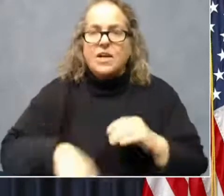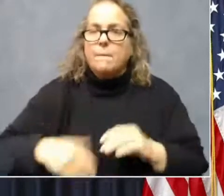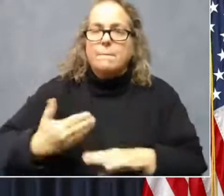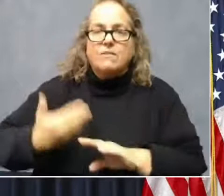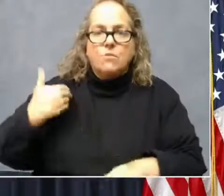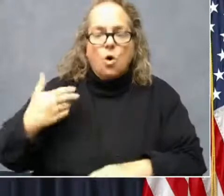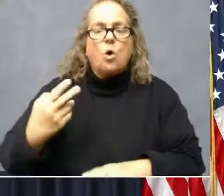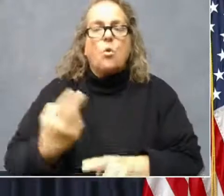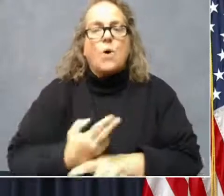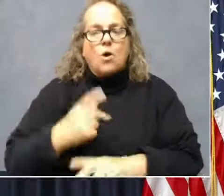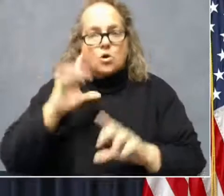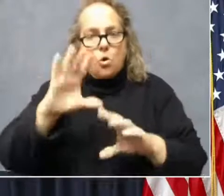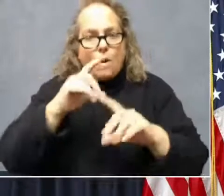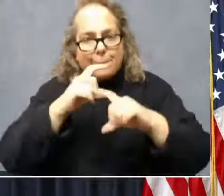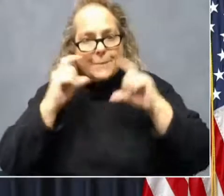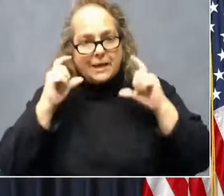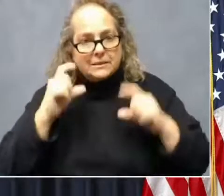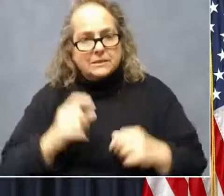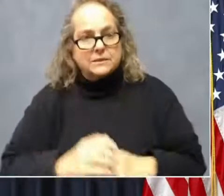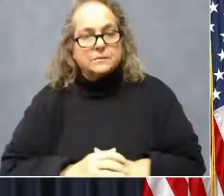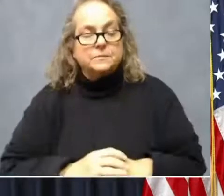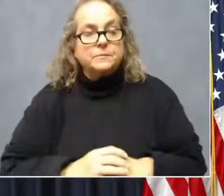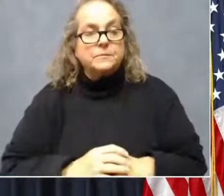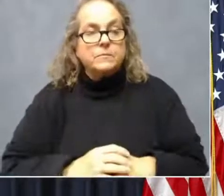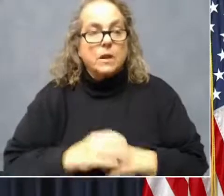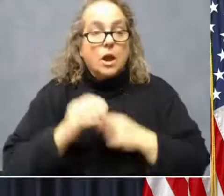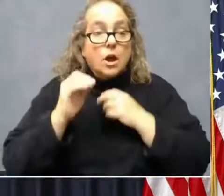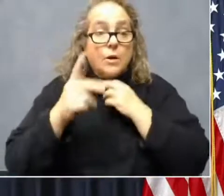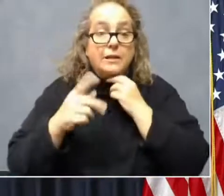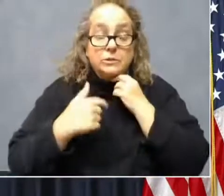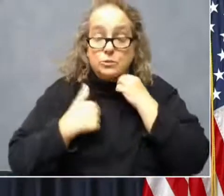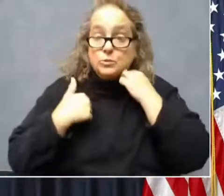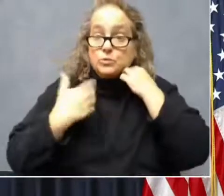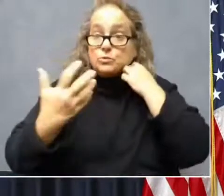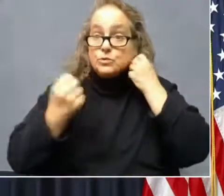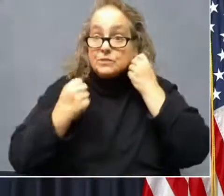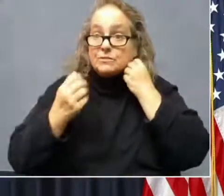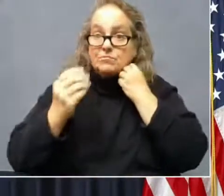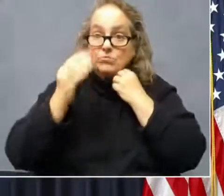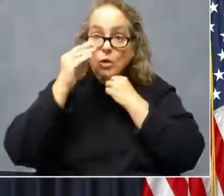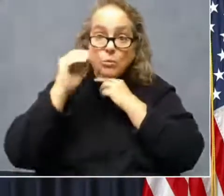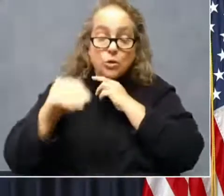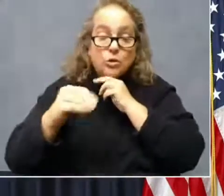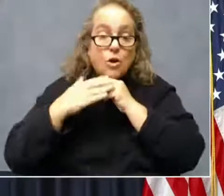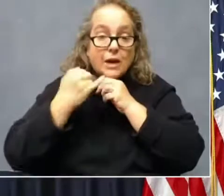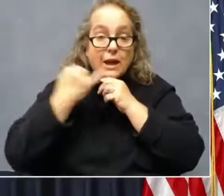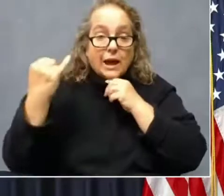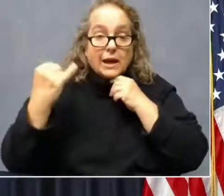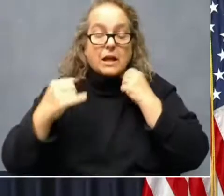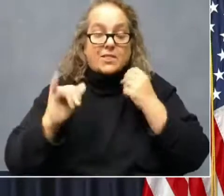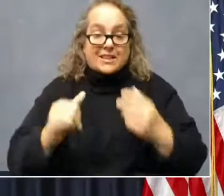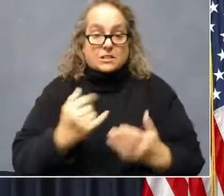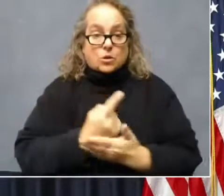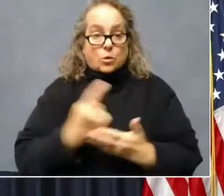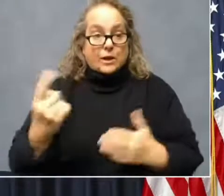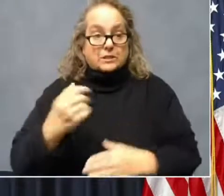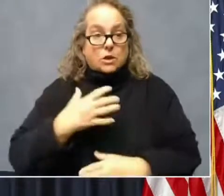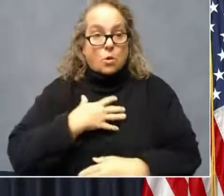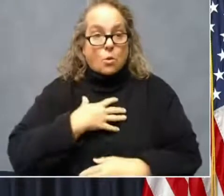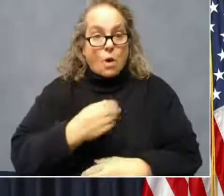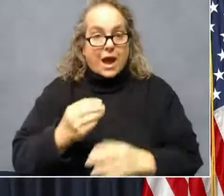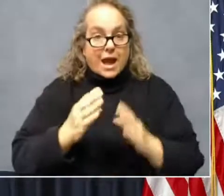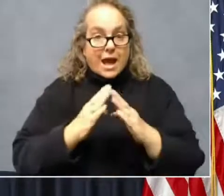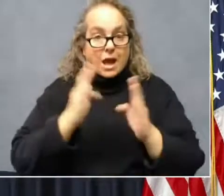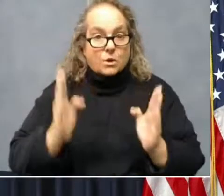All right, we received, and we'll put it online, this week's White House report, actually just a couple hours